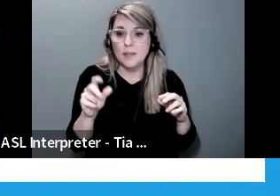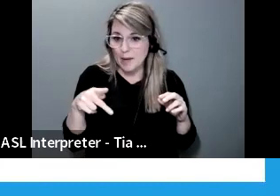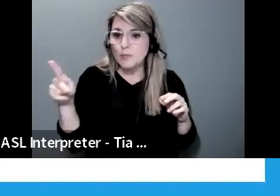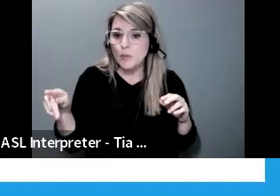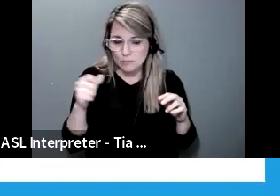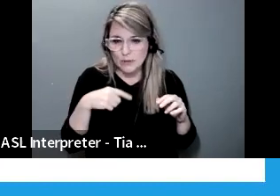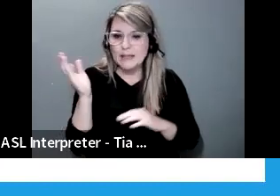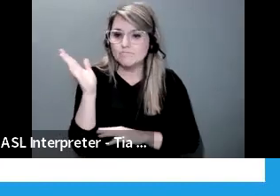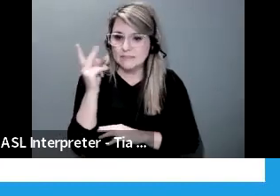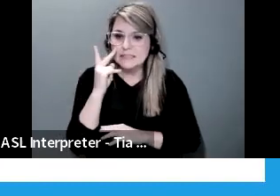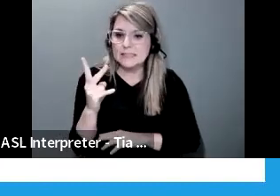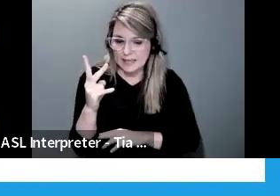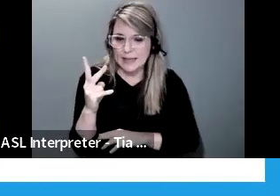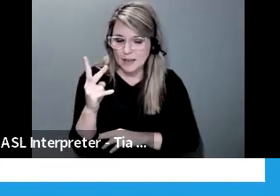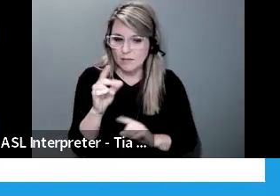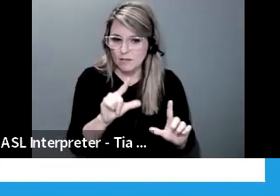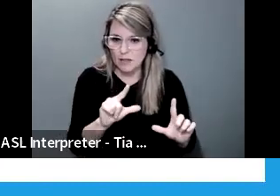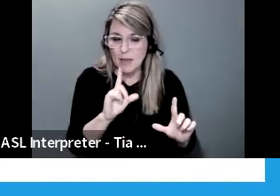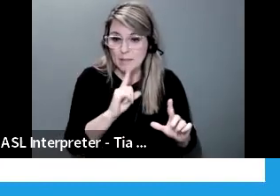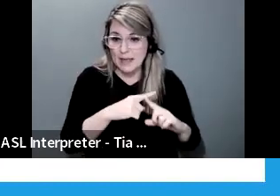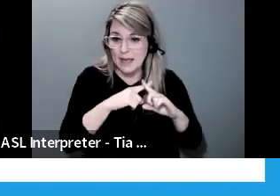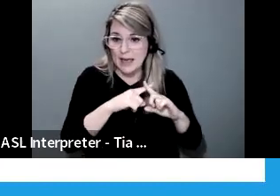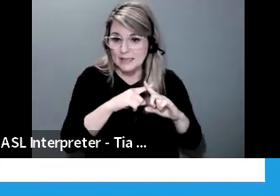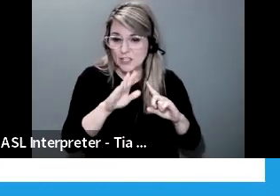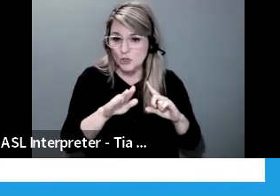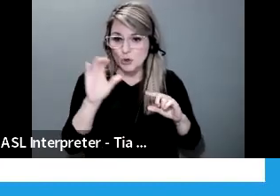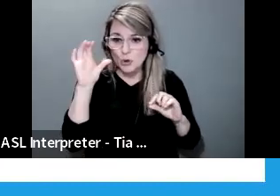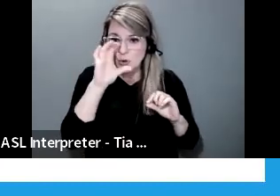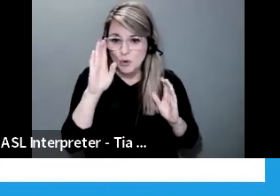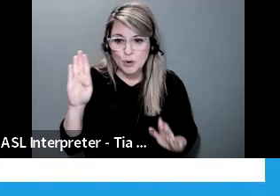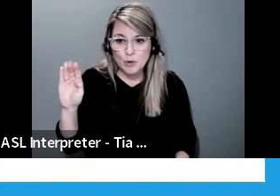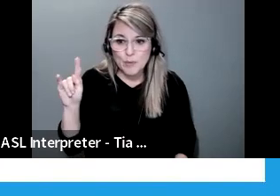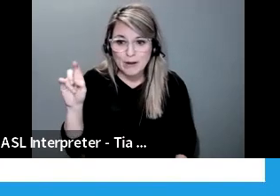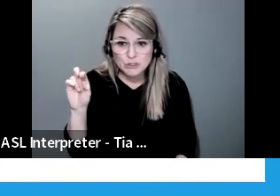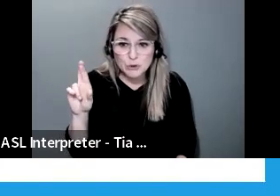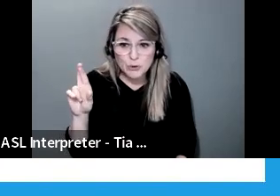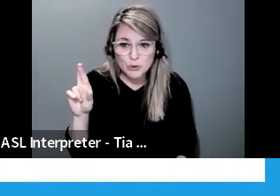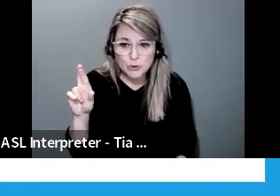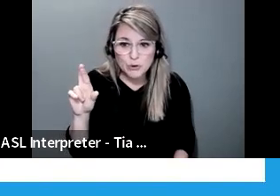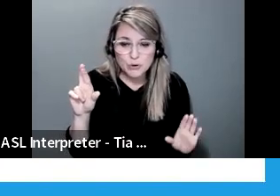side, yes. So you might want to exit out of your browser. Okay.